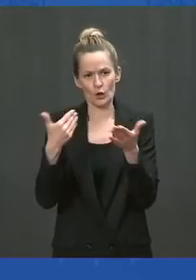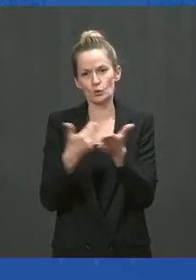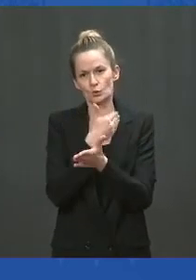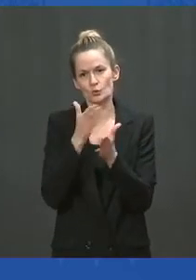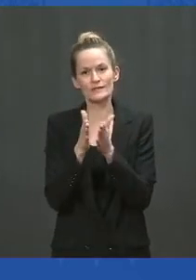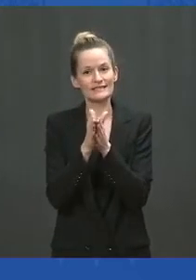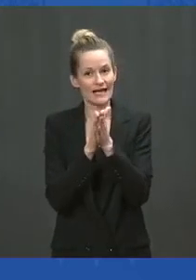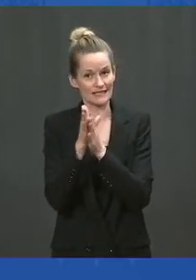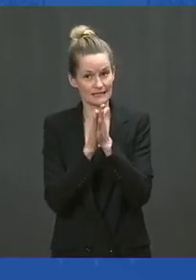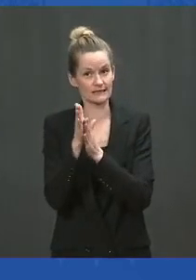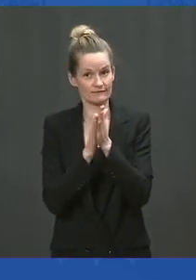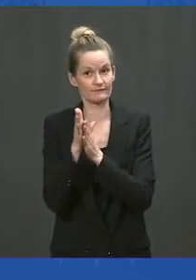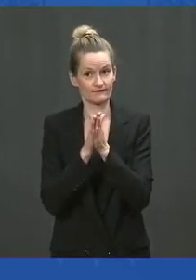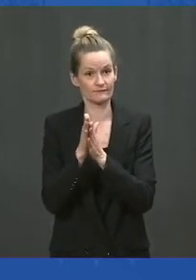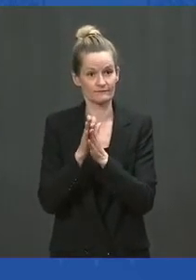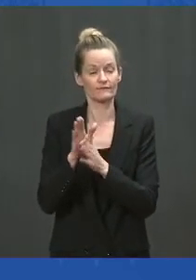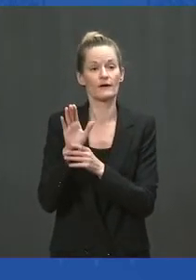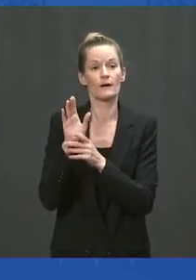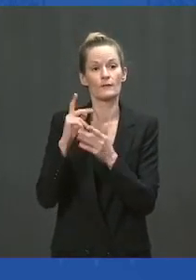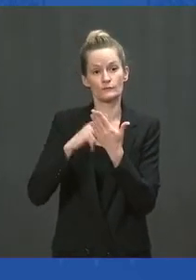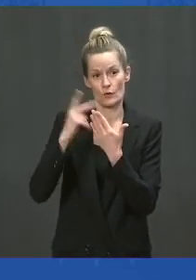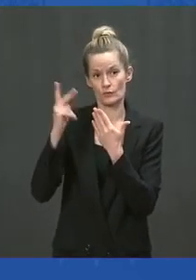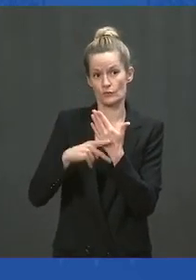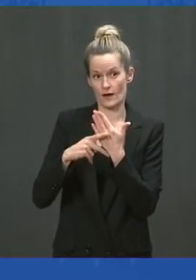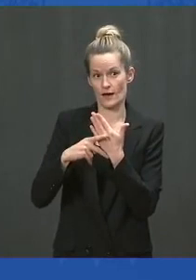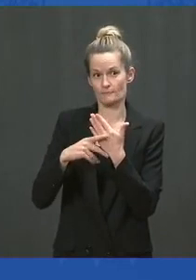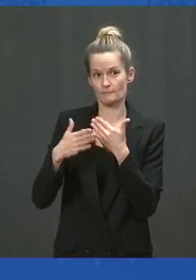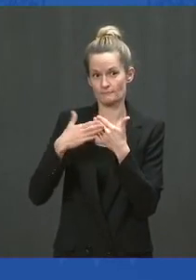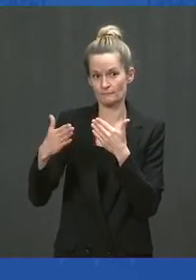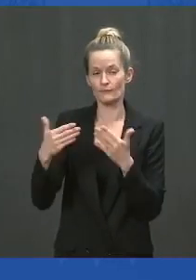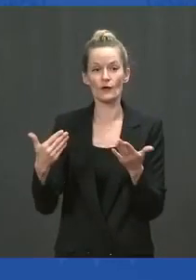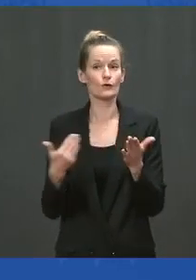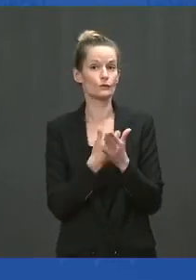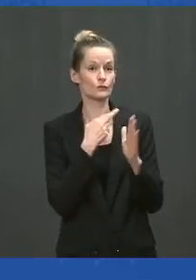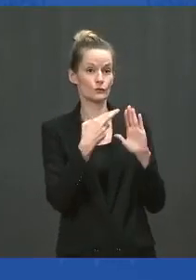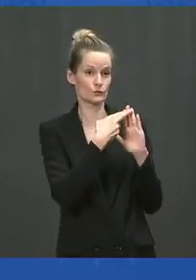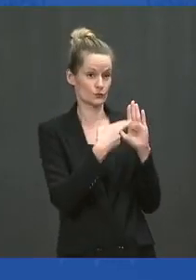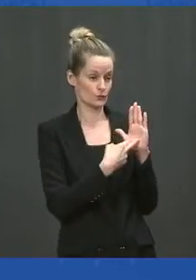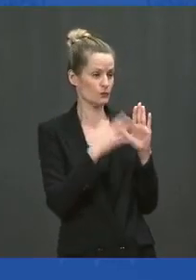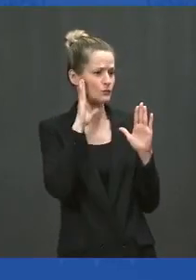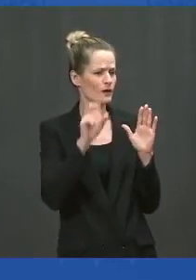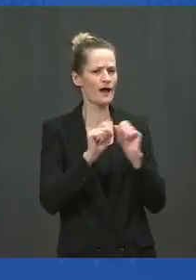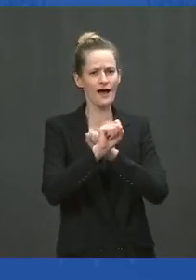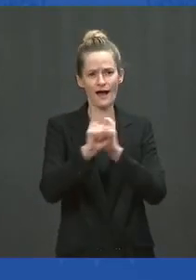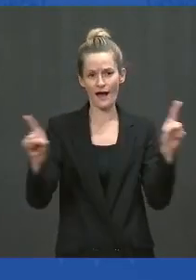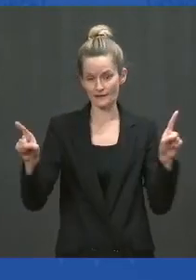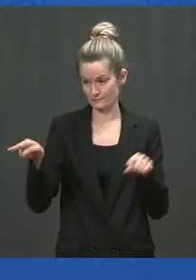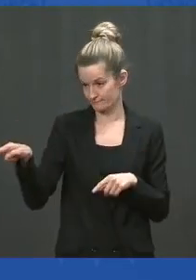will be asked to attest to their vaccination status. Anyone who does not attest